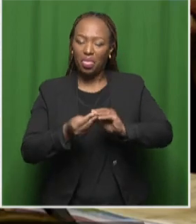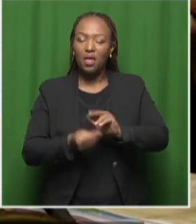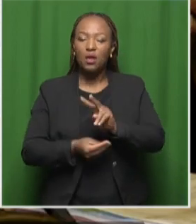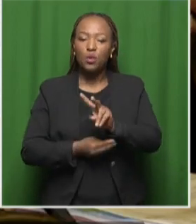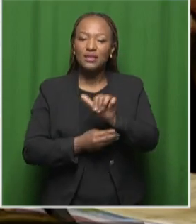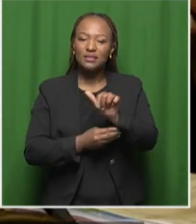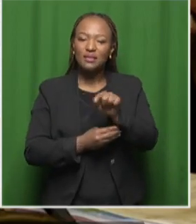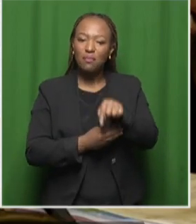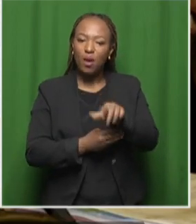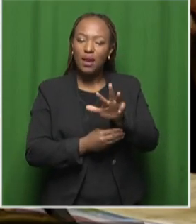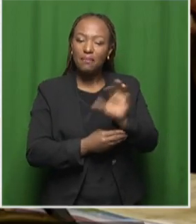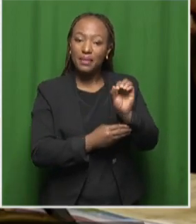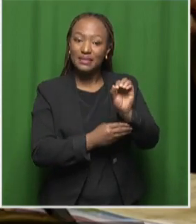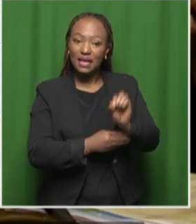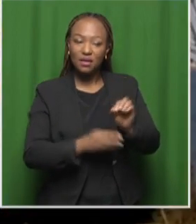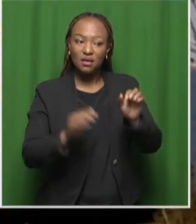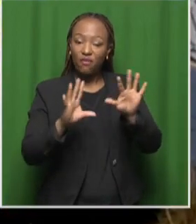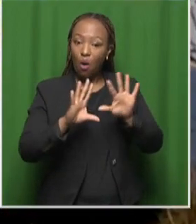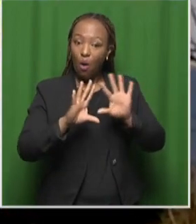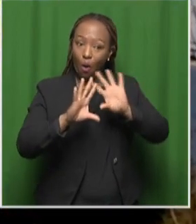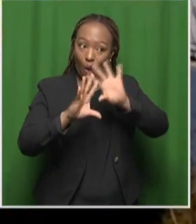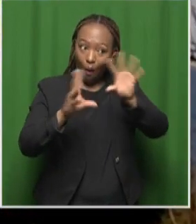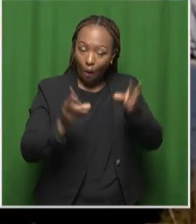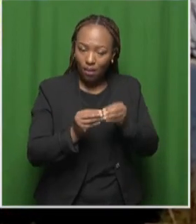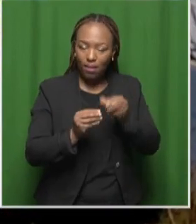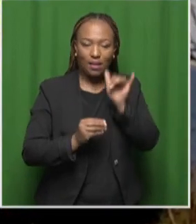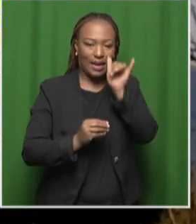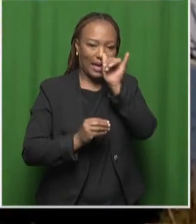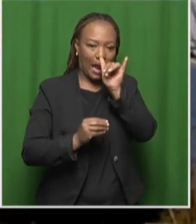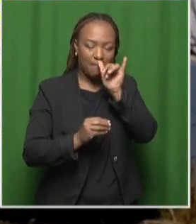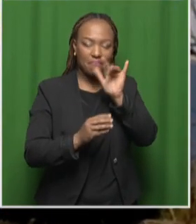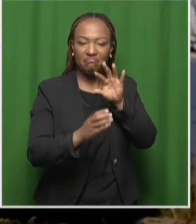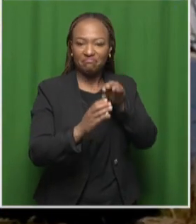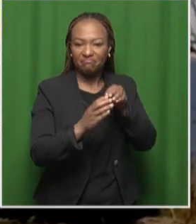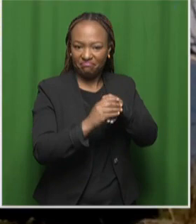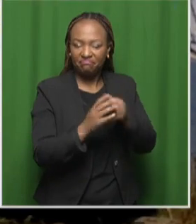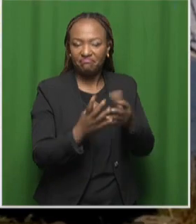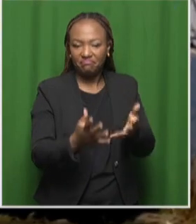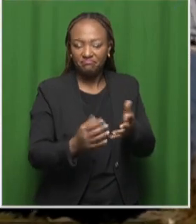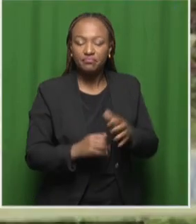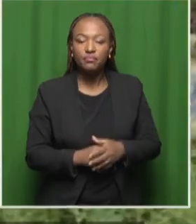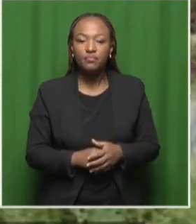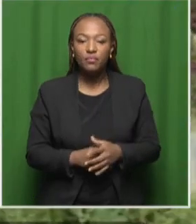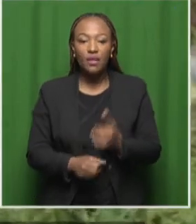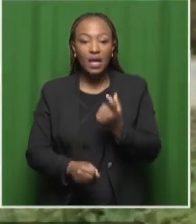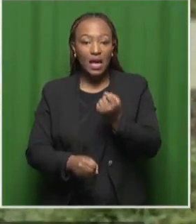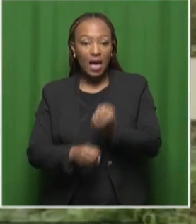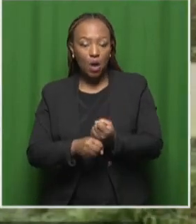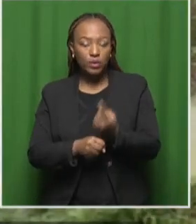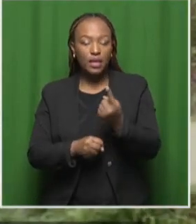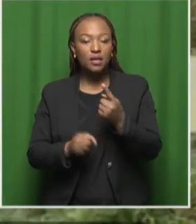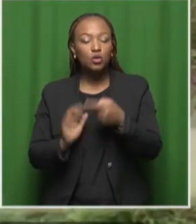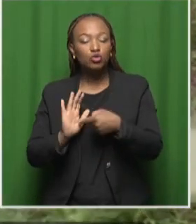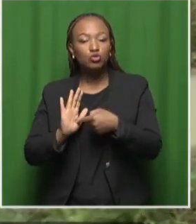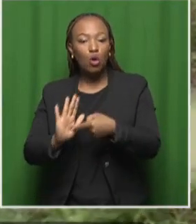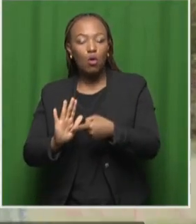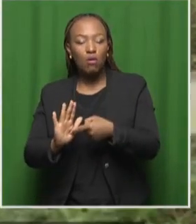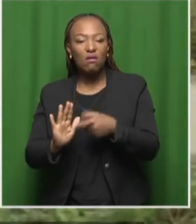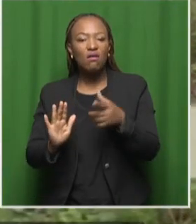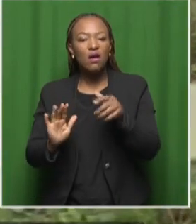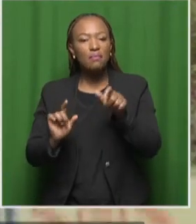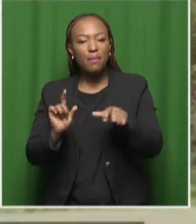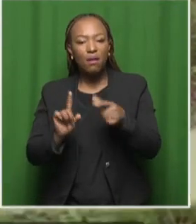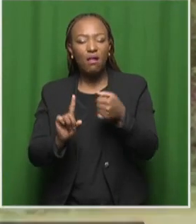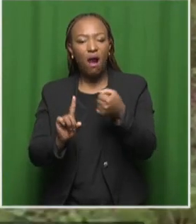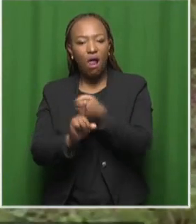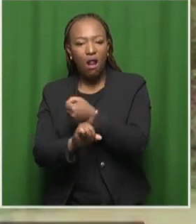26.9% to the national overall picture. Gauteng crime stats show an increase in common assault and rape, but a